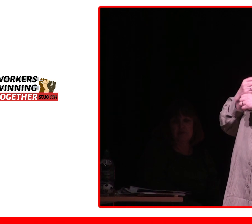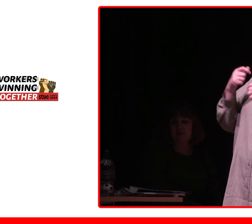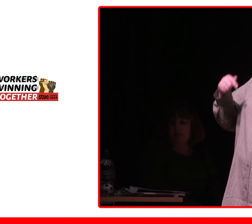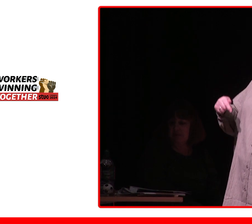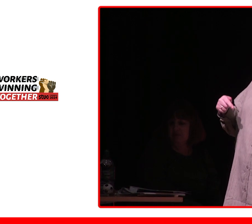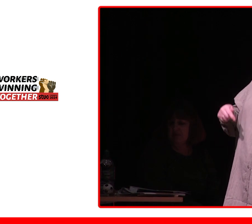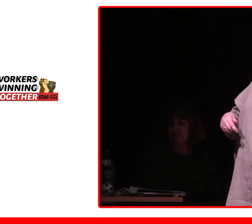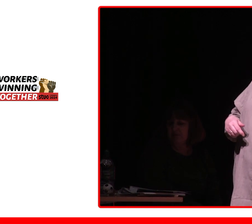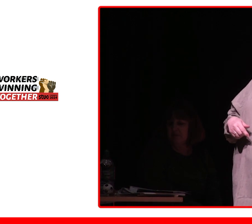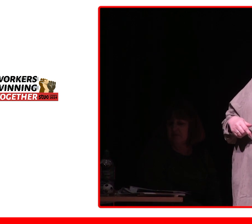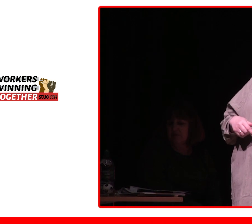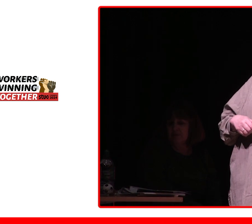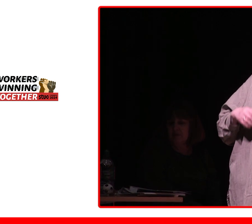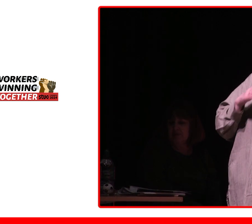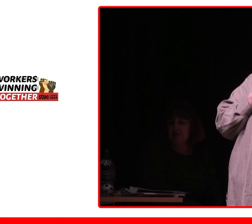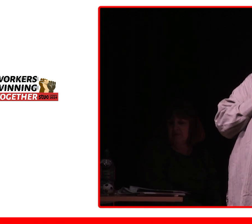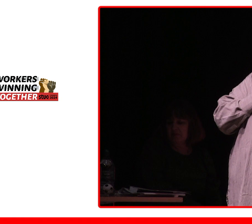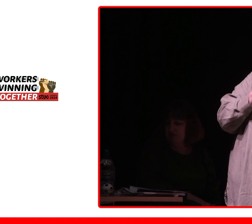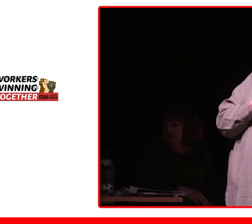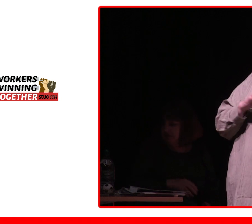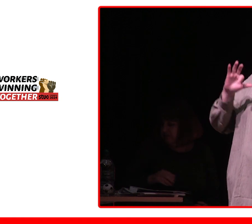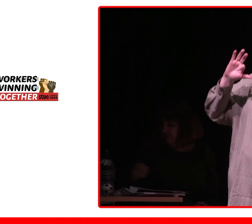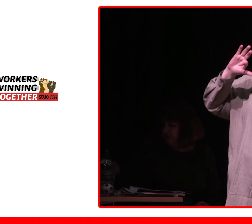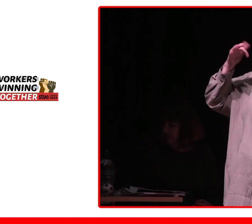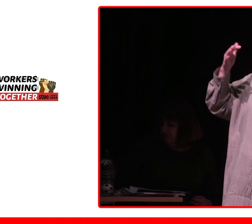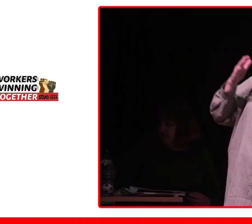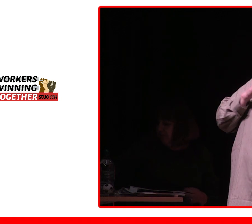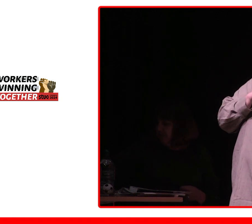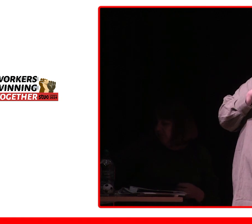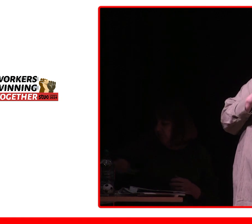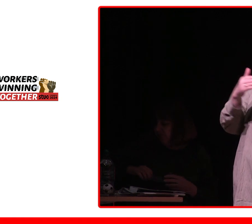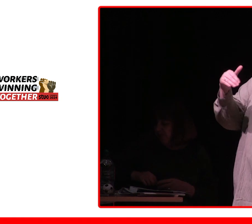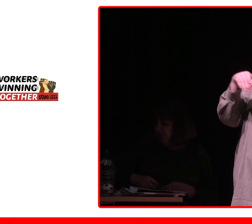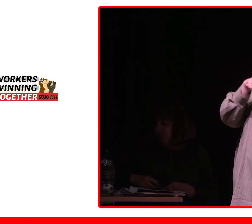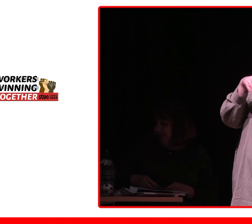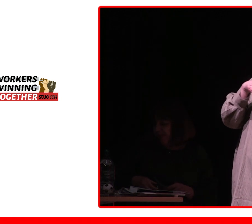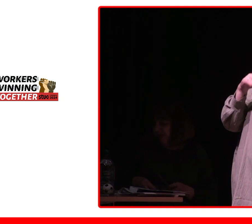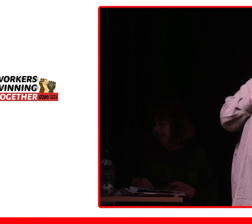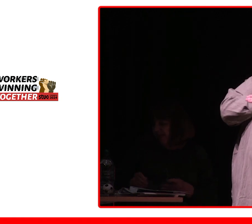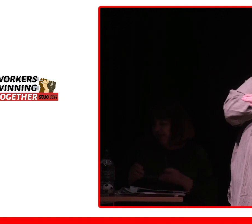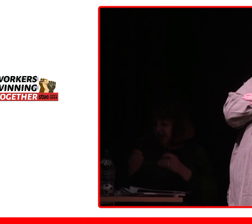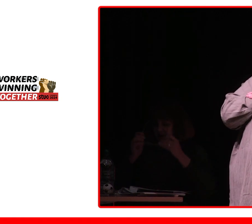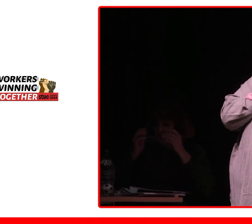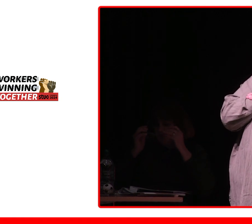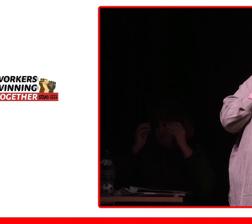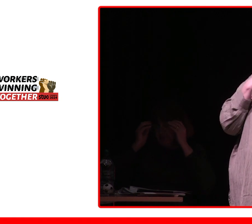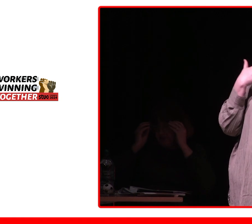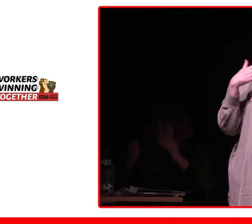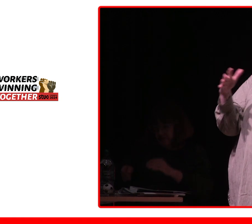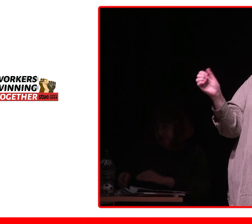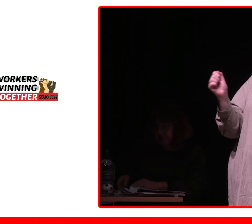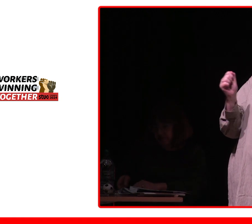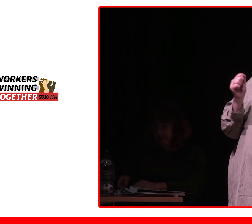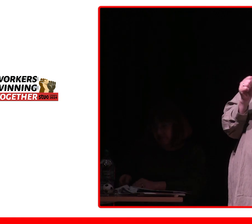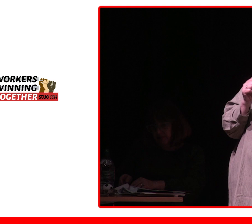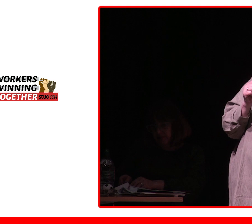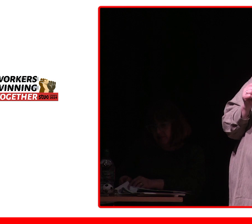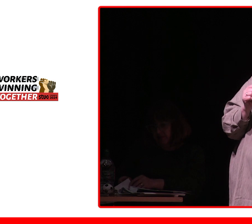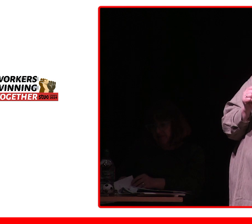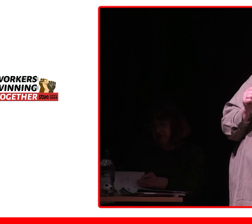the movers of the 10 motions on Palestine have all been agreed